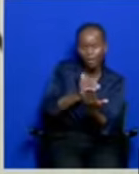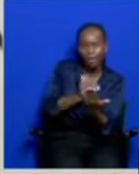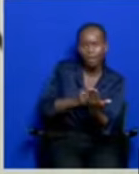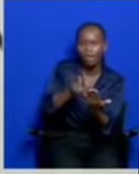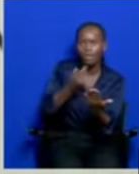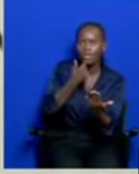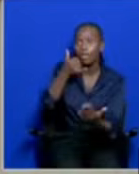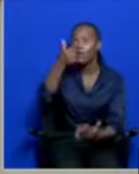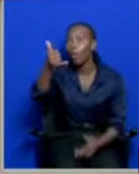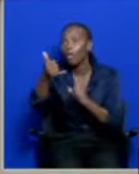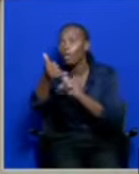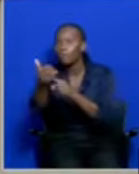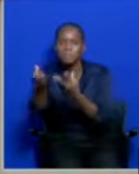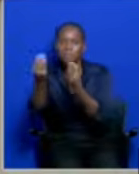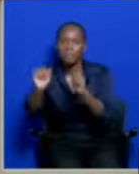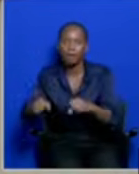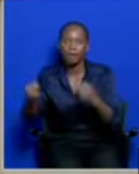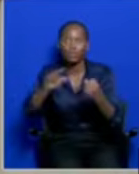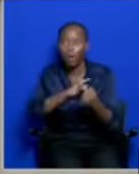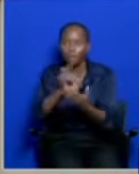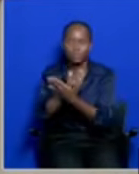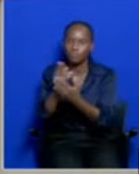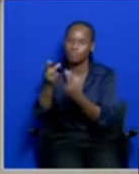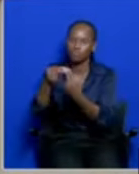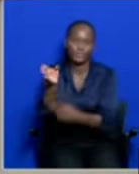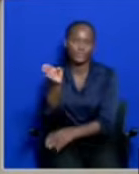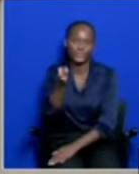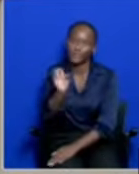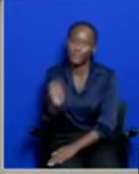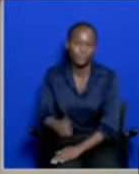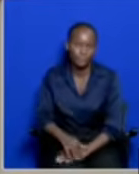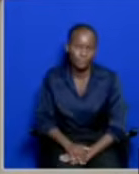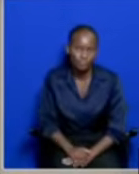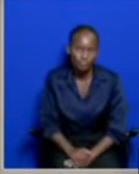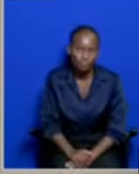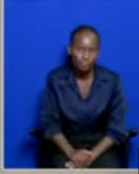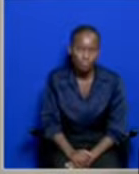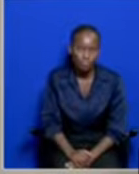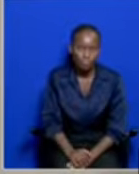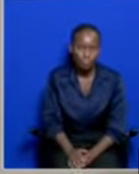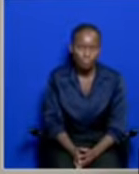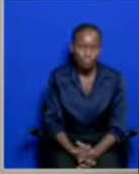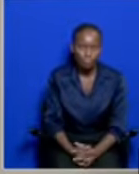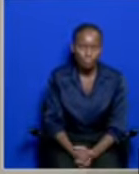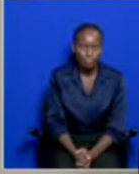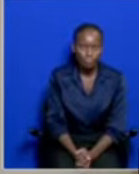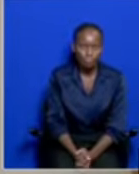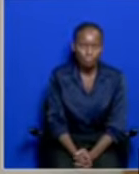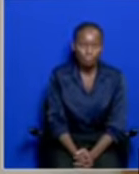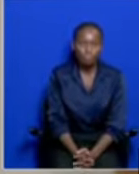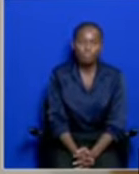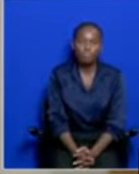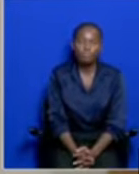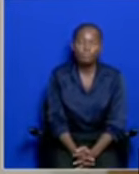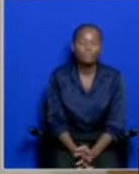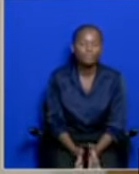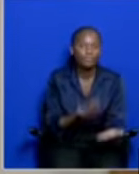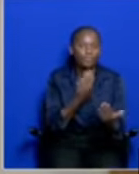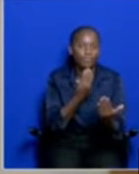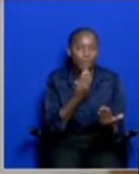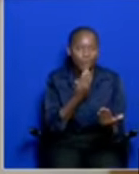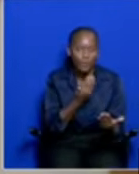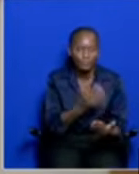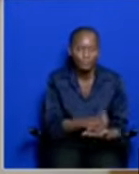Thank you, Mr. Magagula. I was quickly flipping through Annexure TLM1. My challenge is I don't know